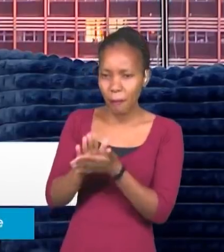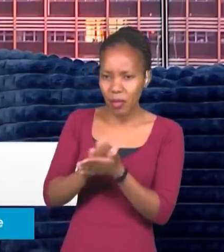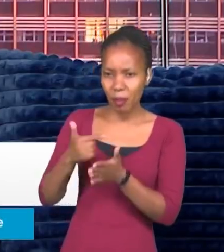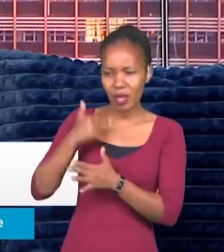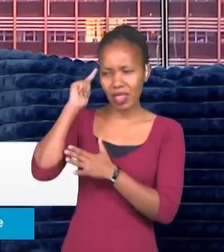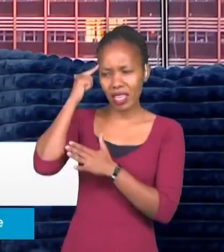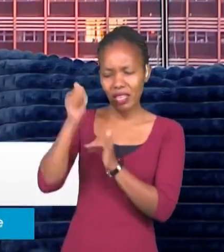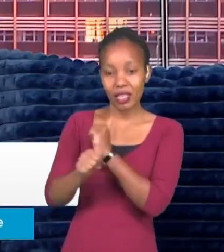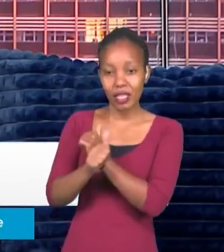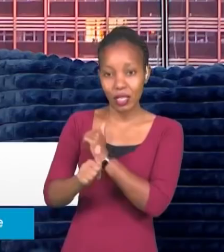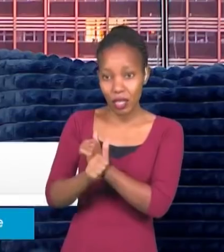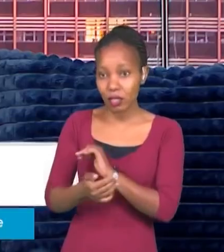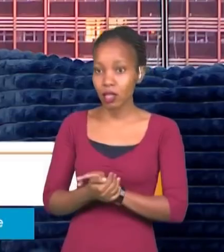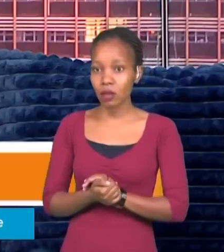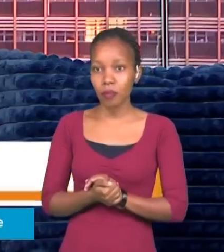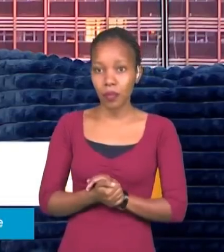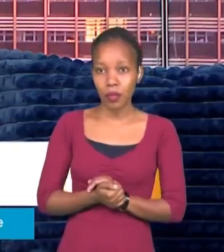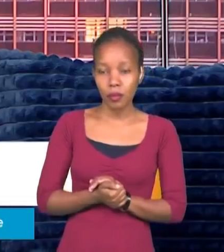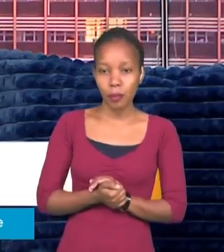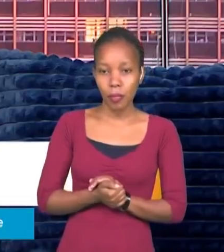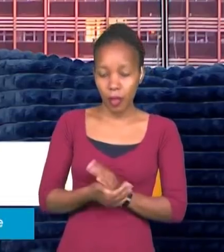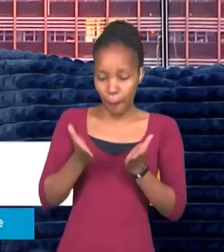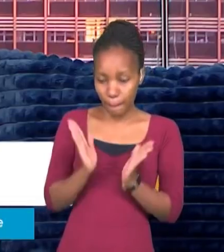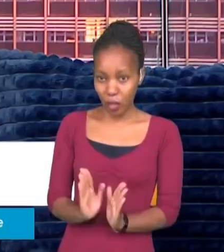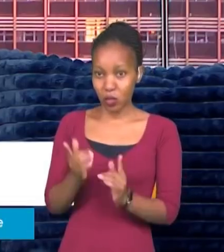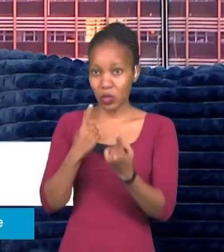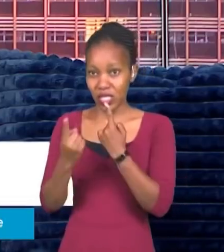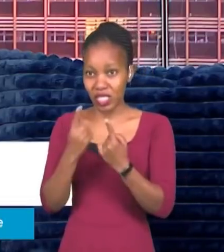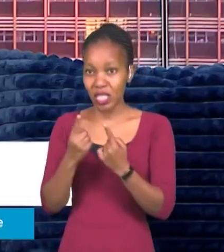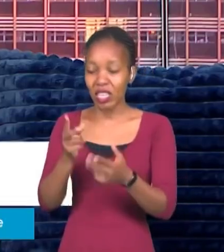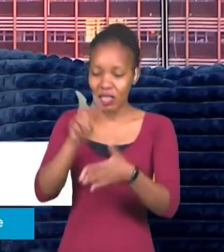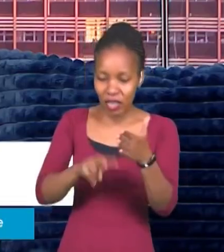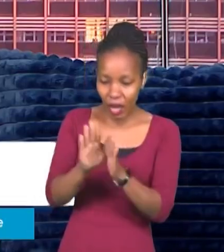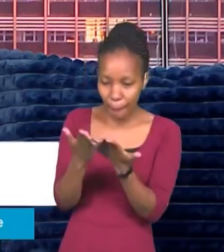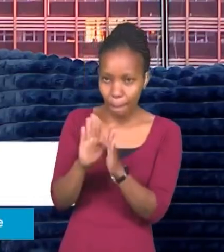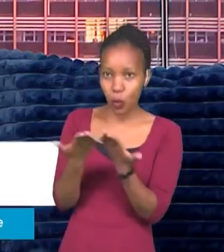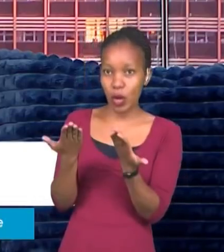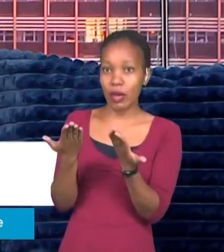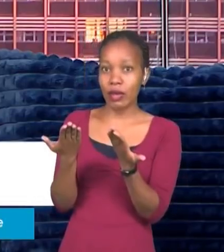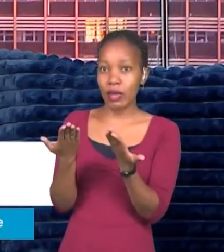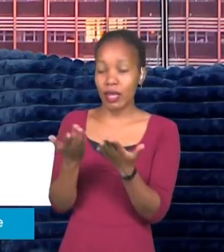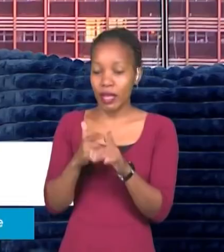very dangerous because, well, someone can say that they want to read a book and they're going to read it